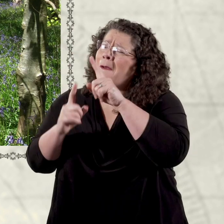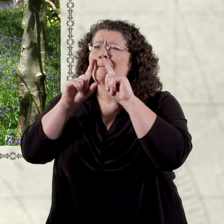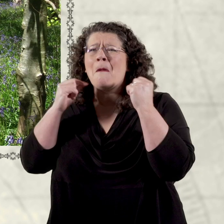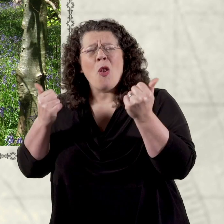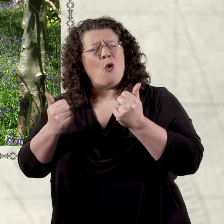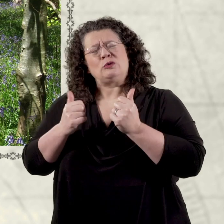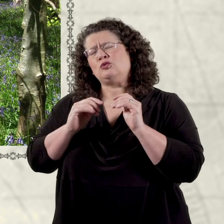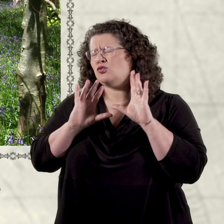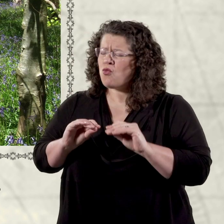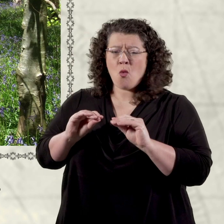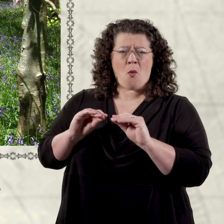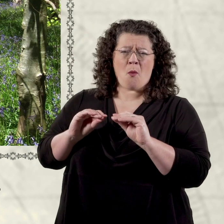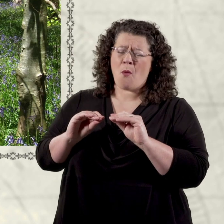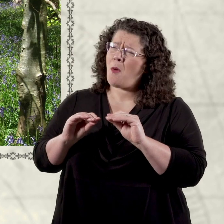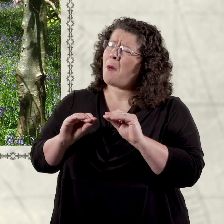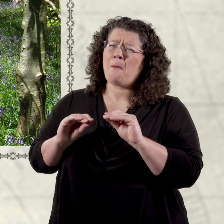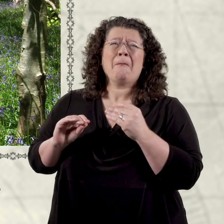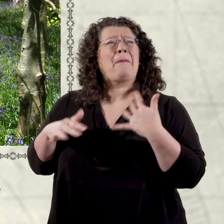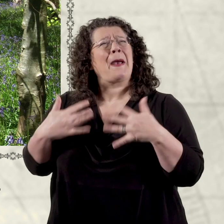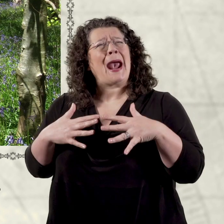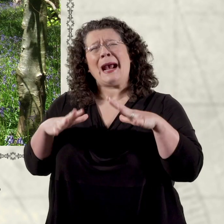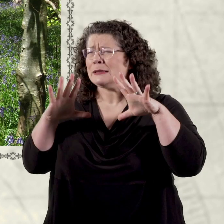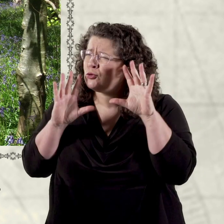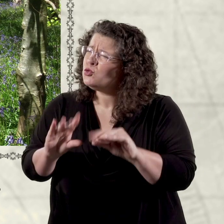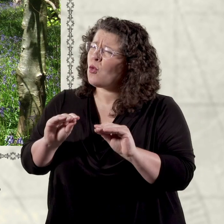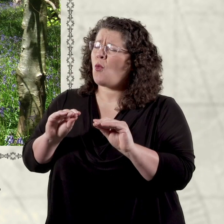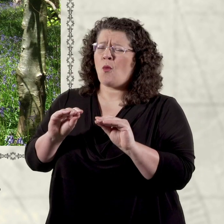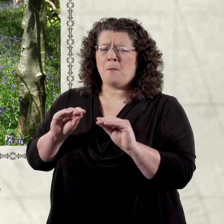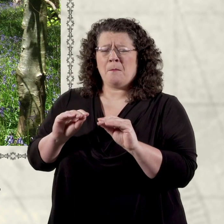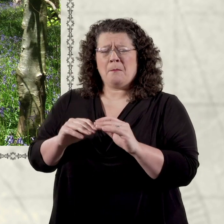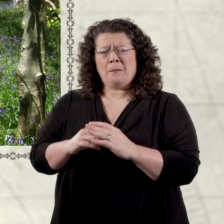Maelon. That I didn't have to be in pain over him.